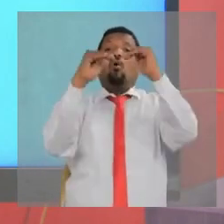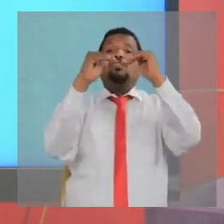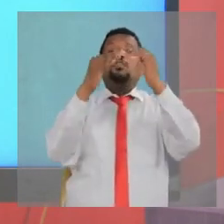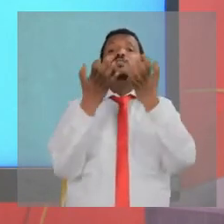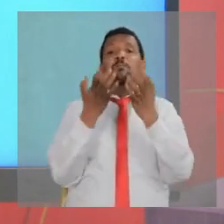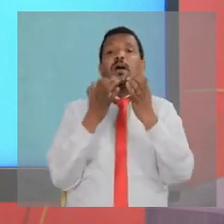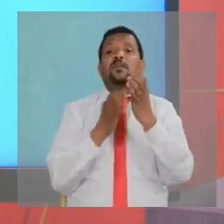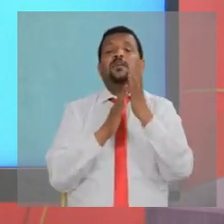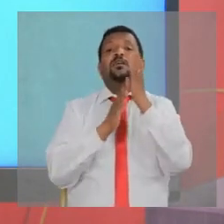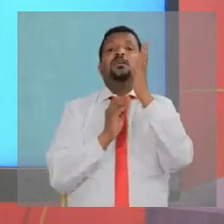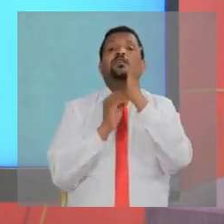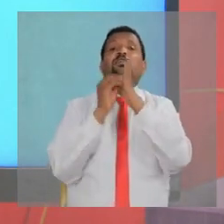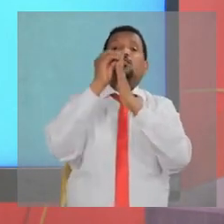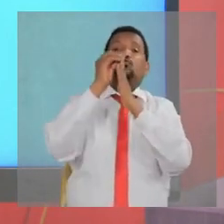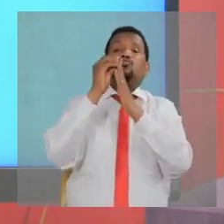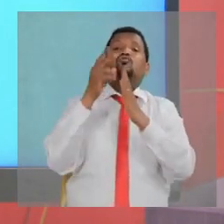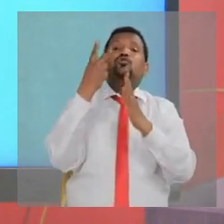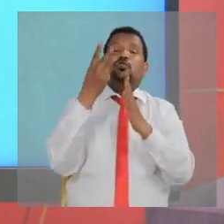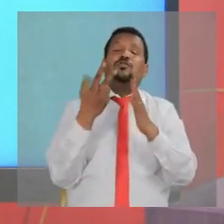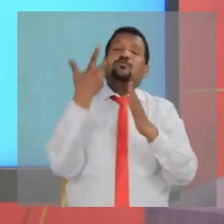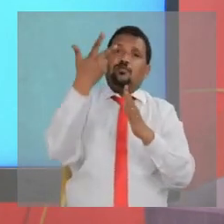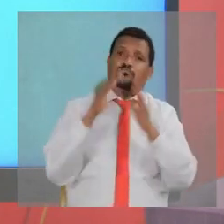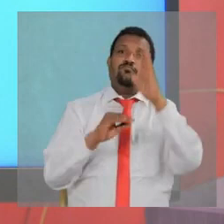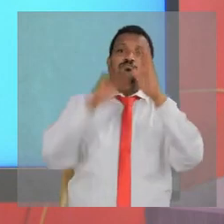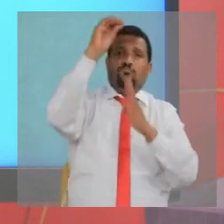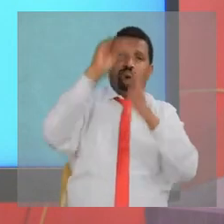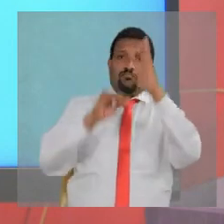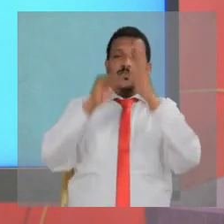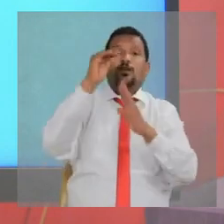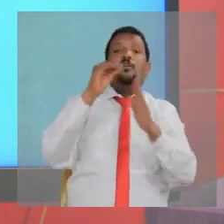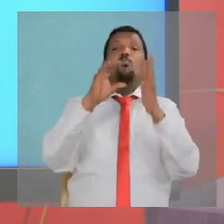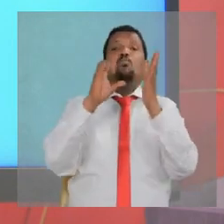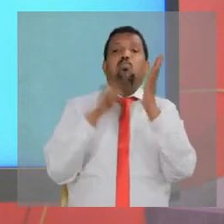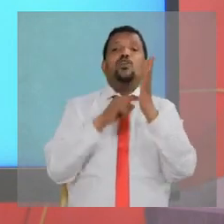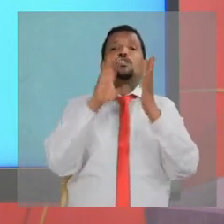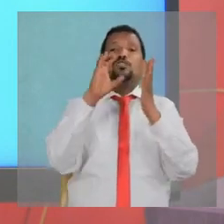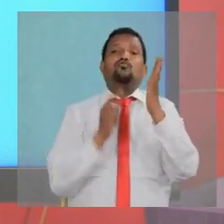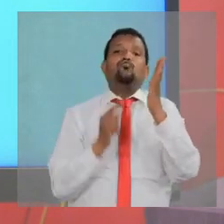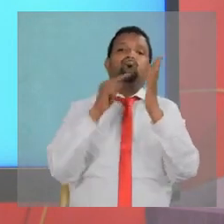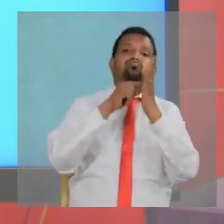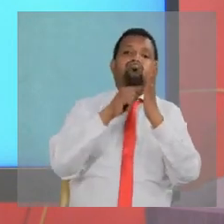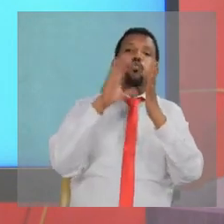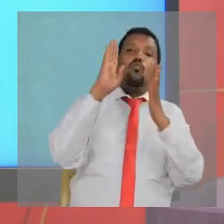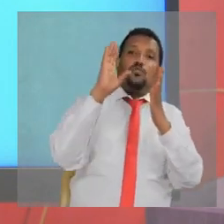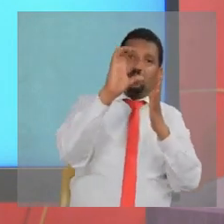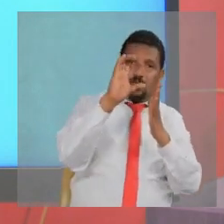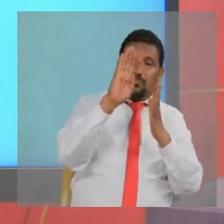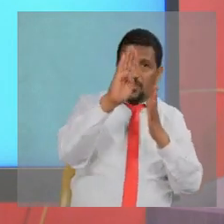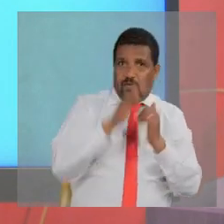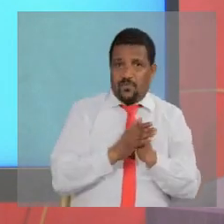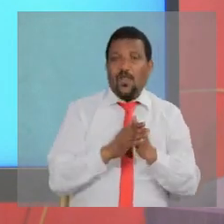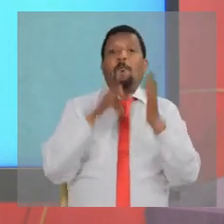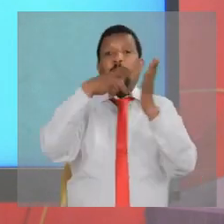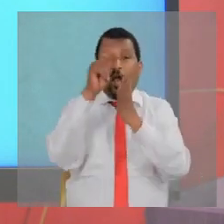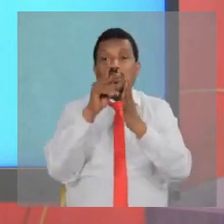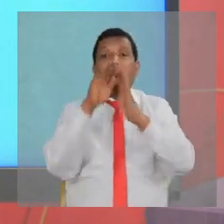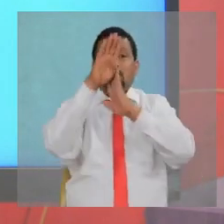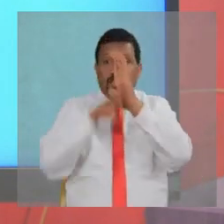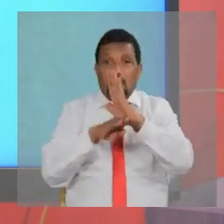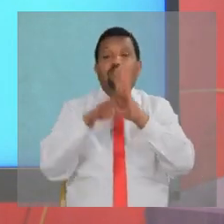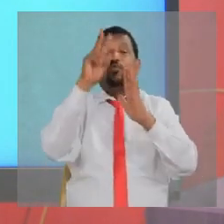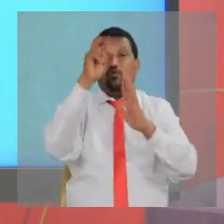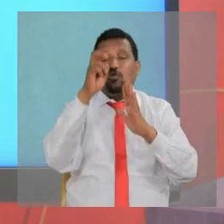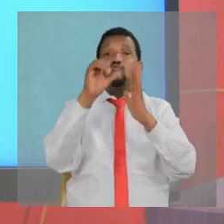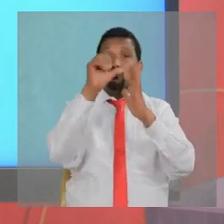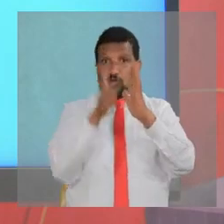demanded increase from 2 to 3 is a movement from point C to point B. And when the price declines from 20 to